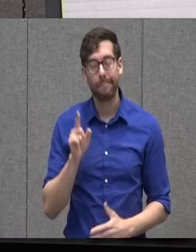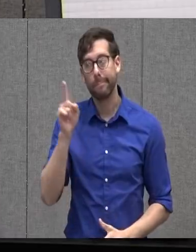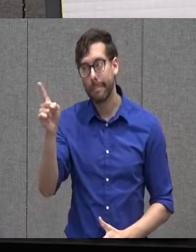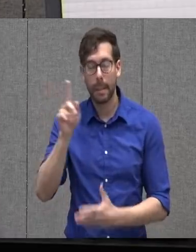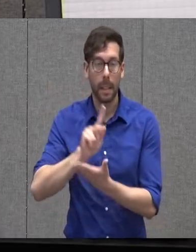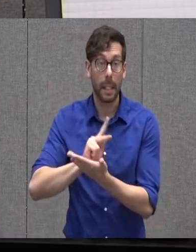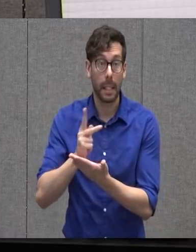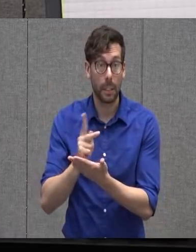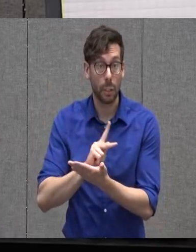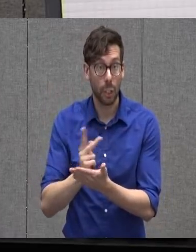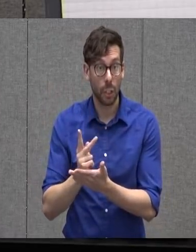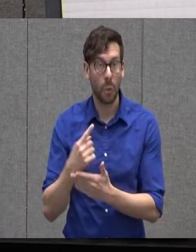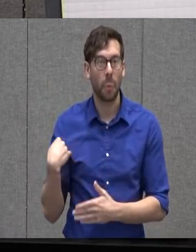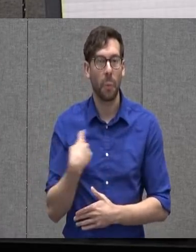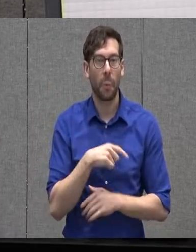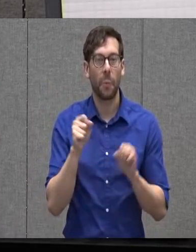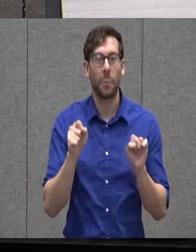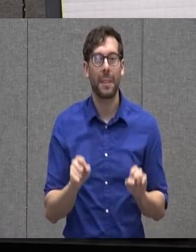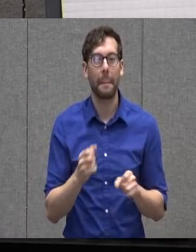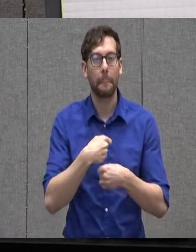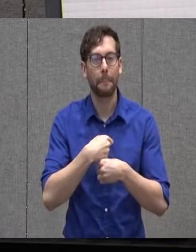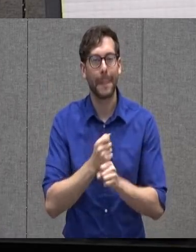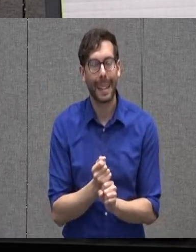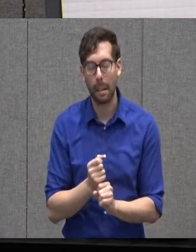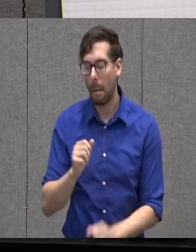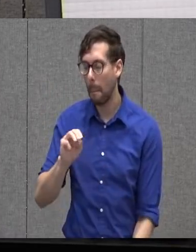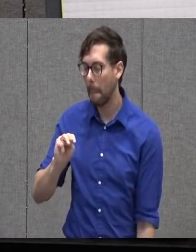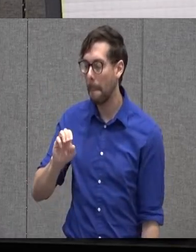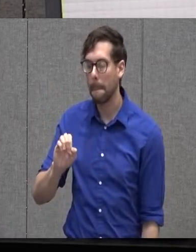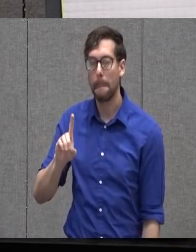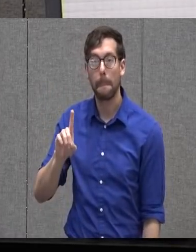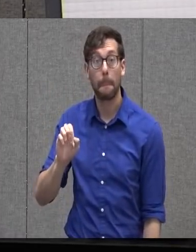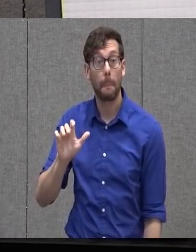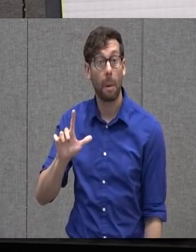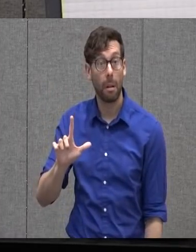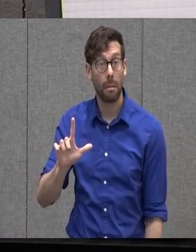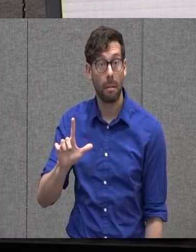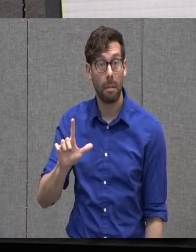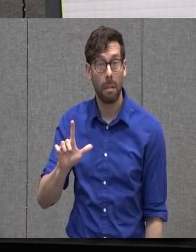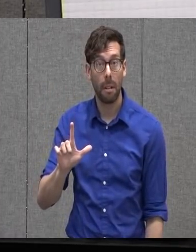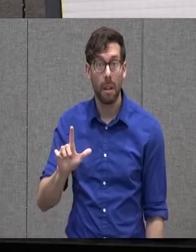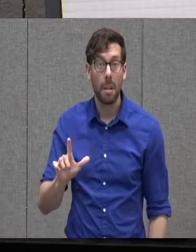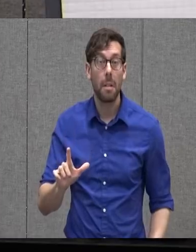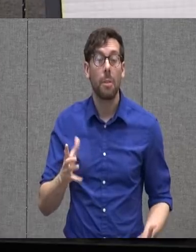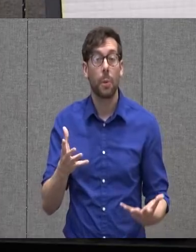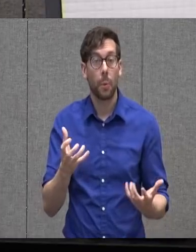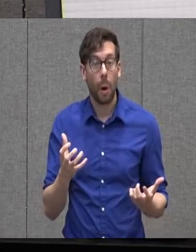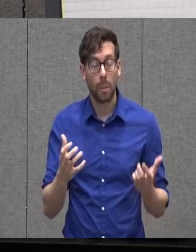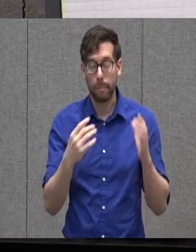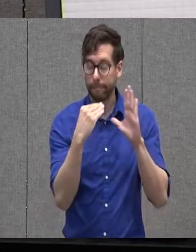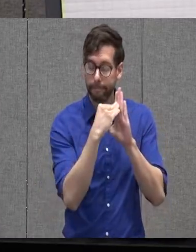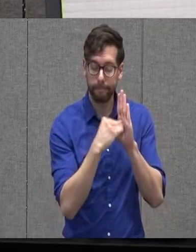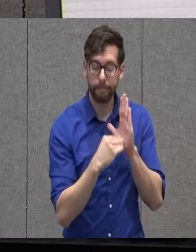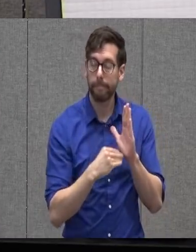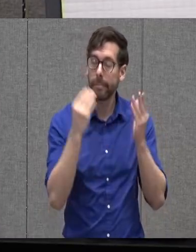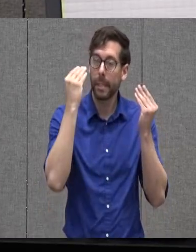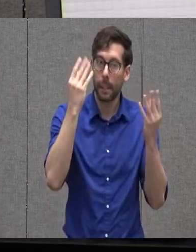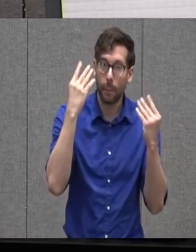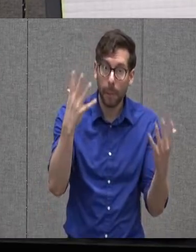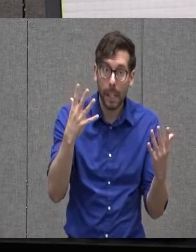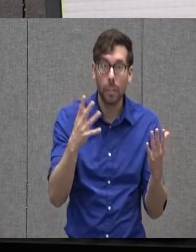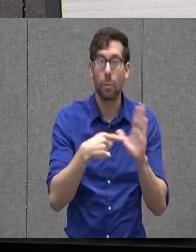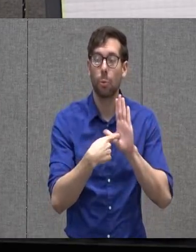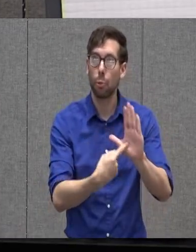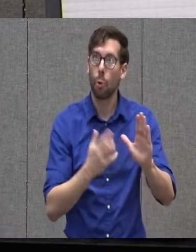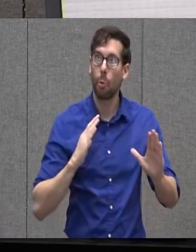model. And with the model, we want to include some information to share our thinking and our ideas. We want to include a picture or